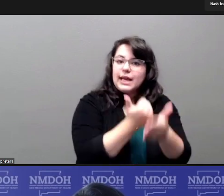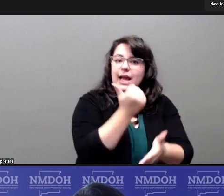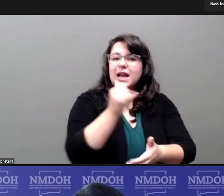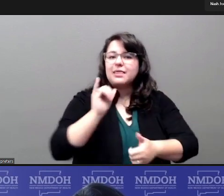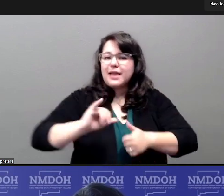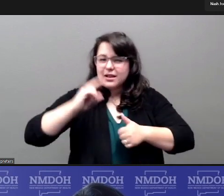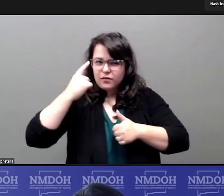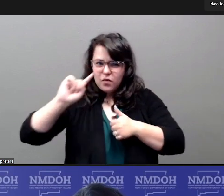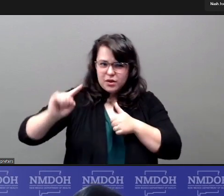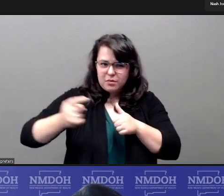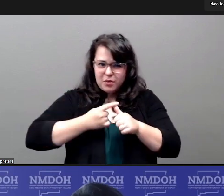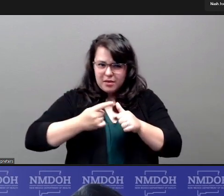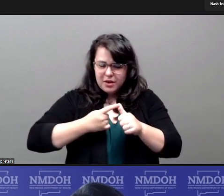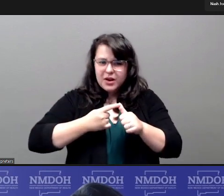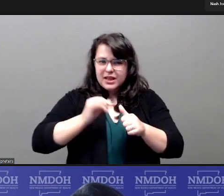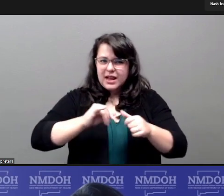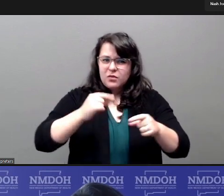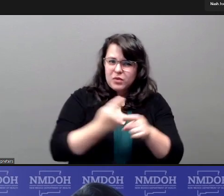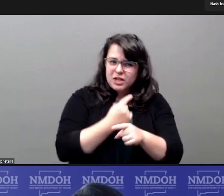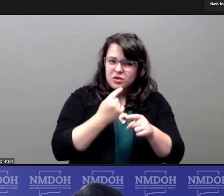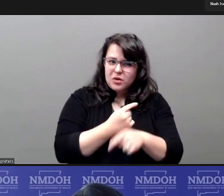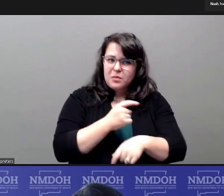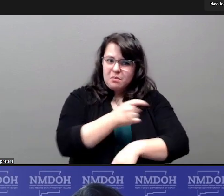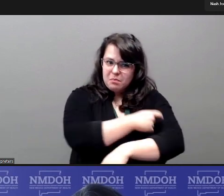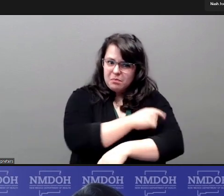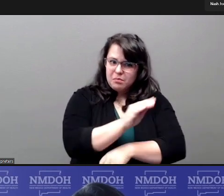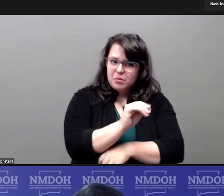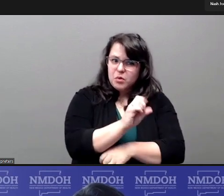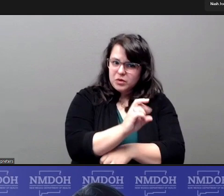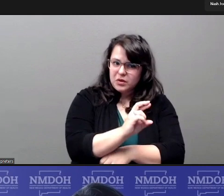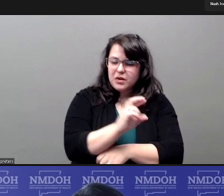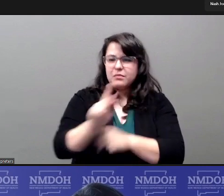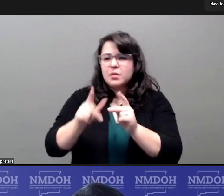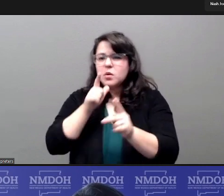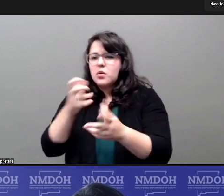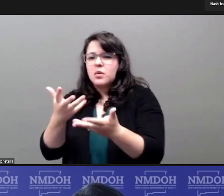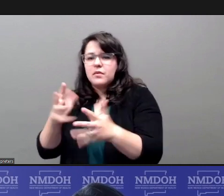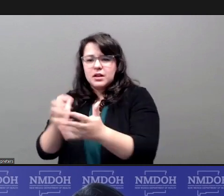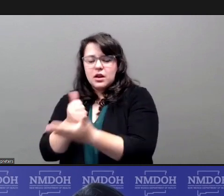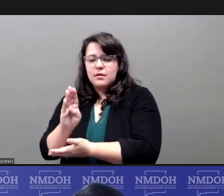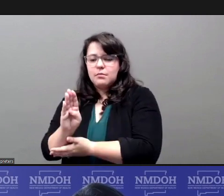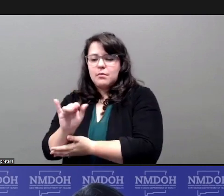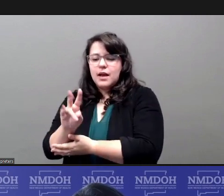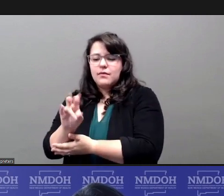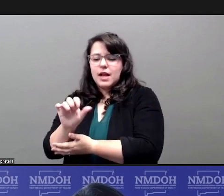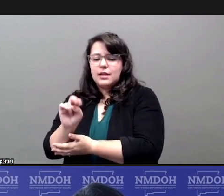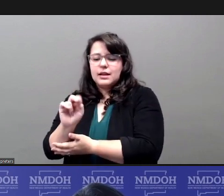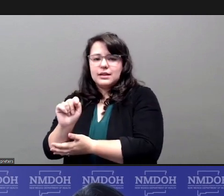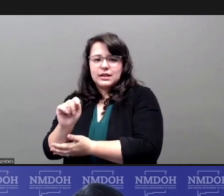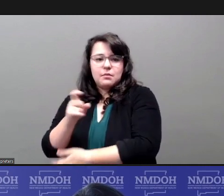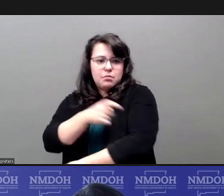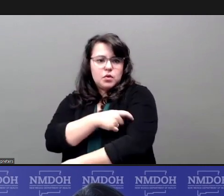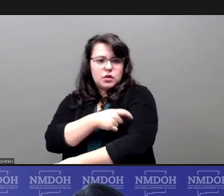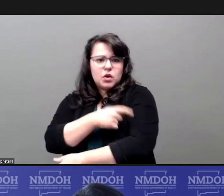the original booster. For the folks who have gotten their bivalent booster, when should they get another one?